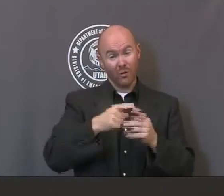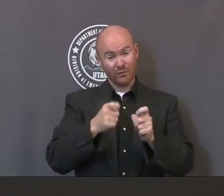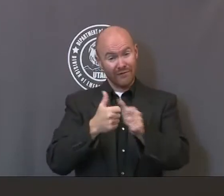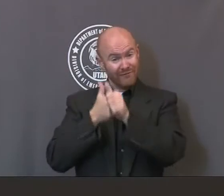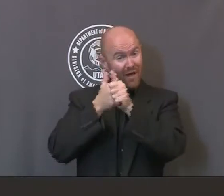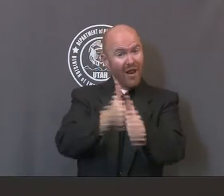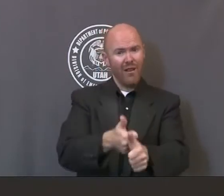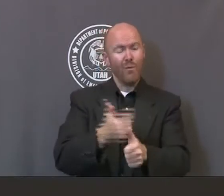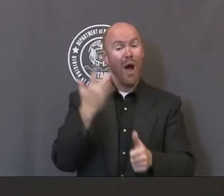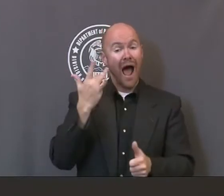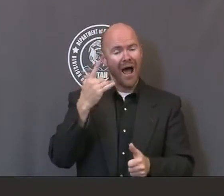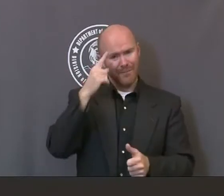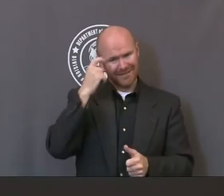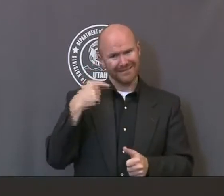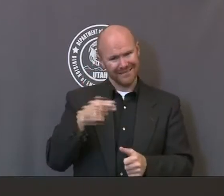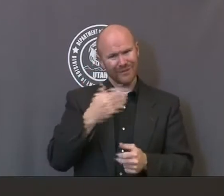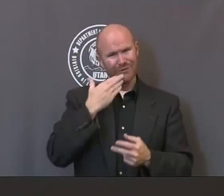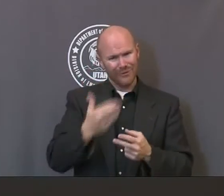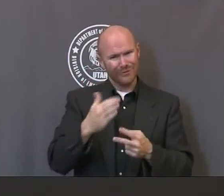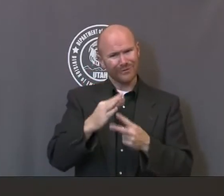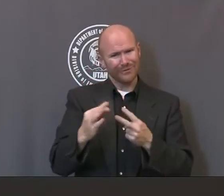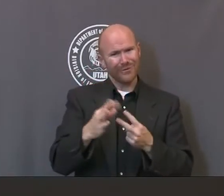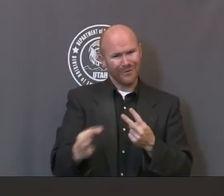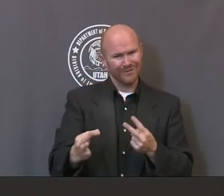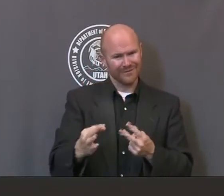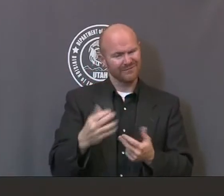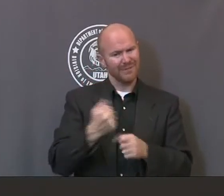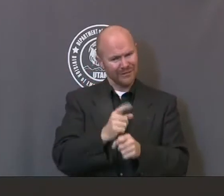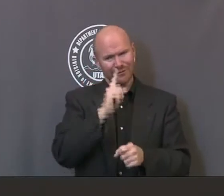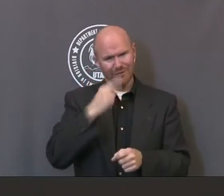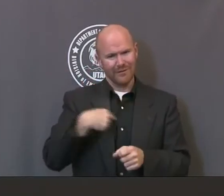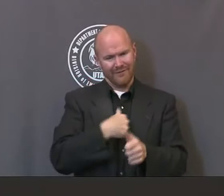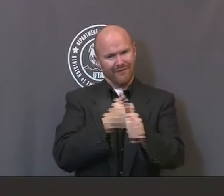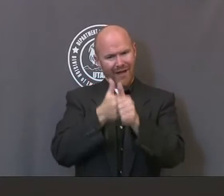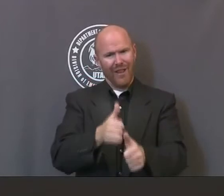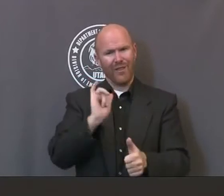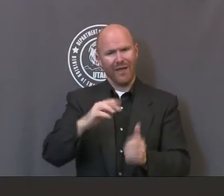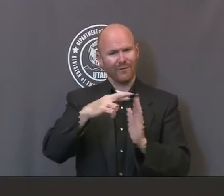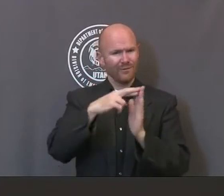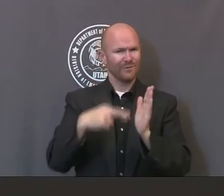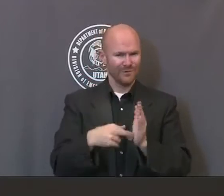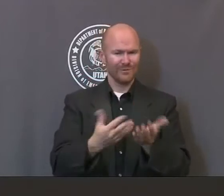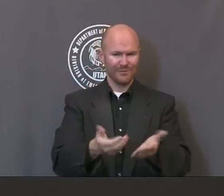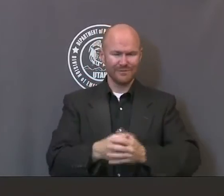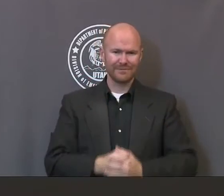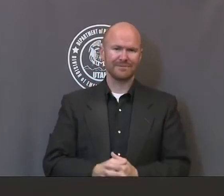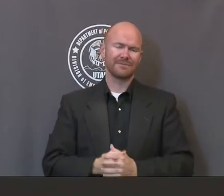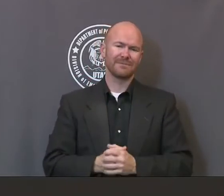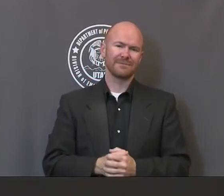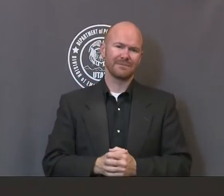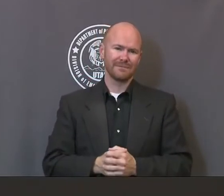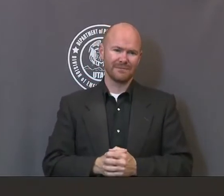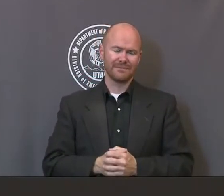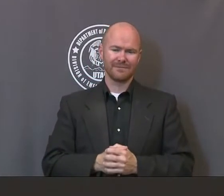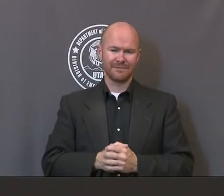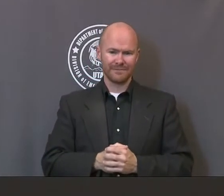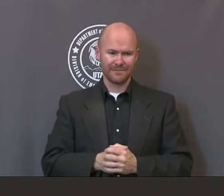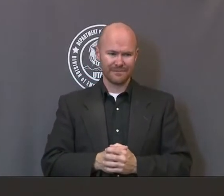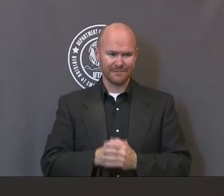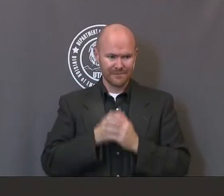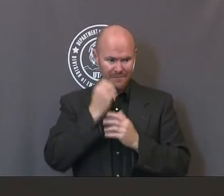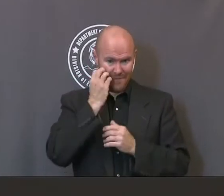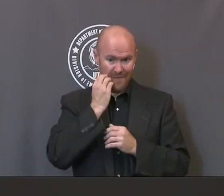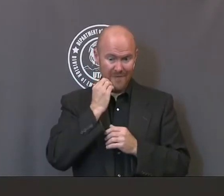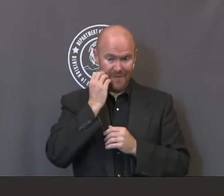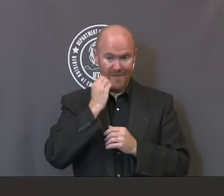own choice to in fact comply with the order being issued by the Utah Department of Health. Next question.